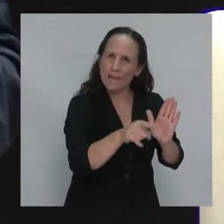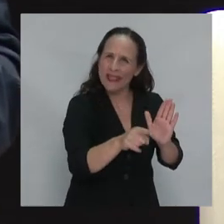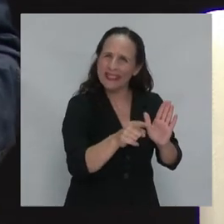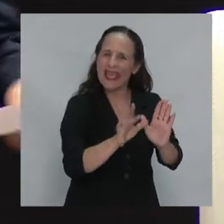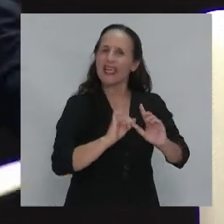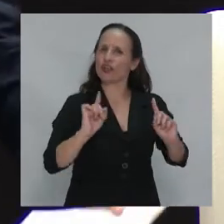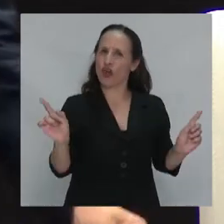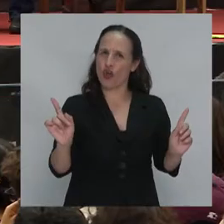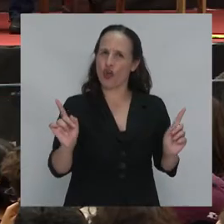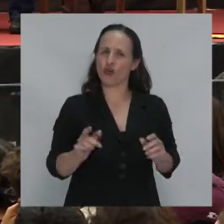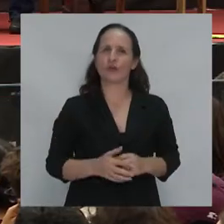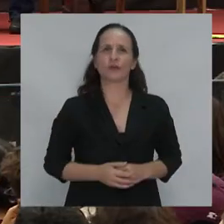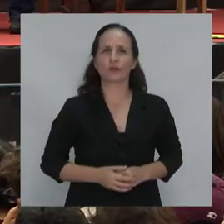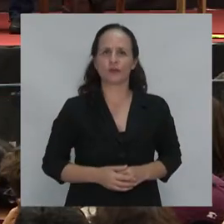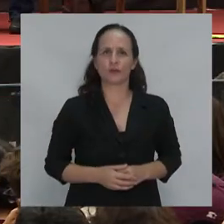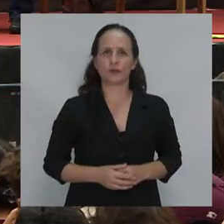economy.